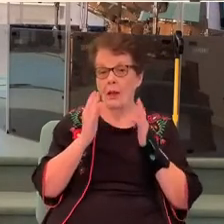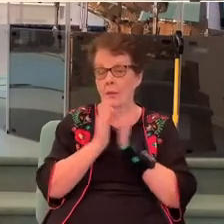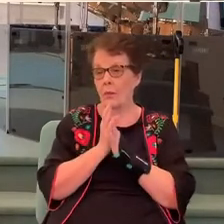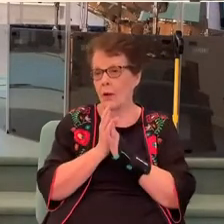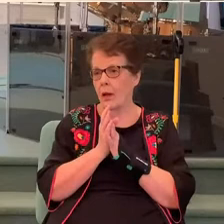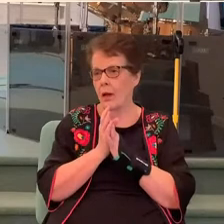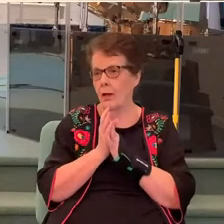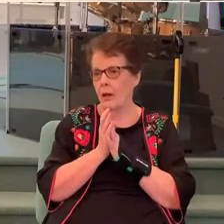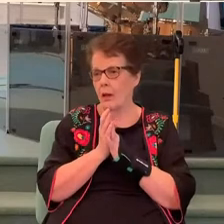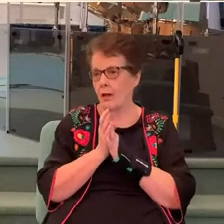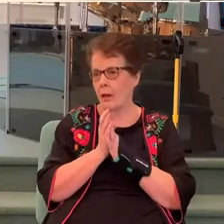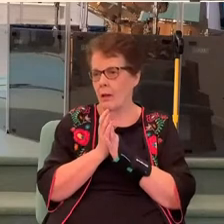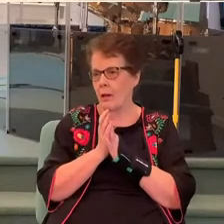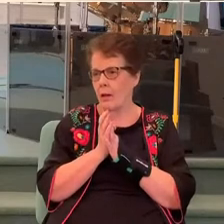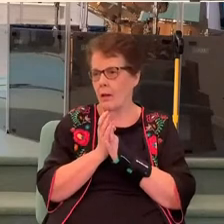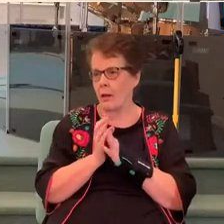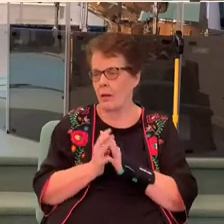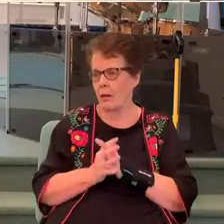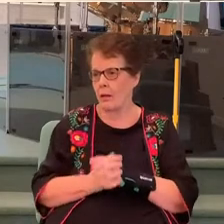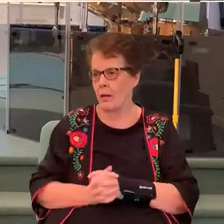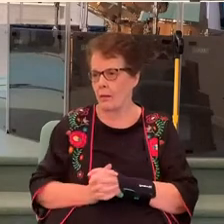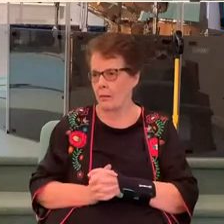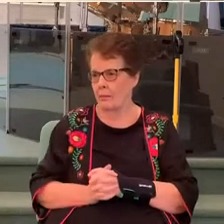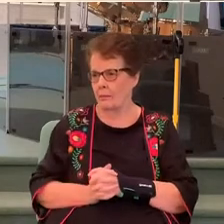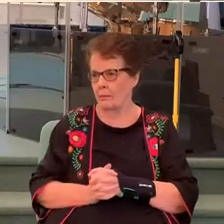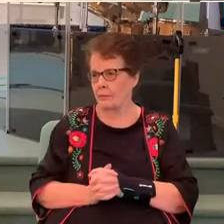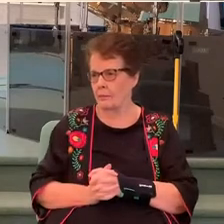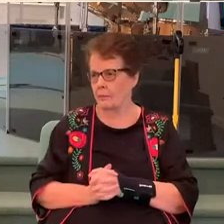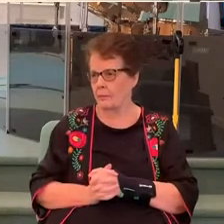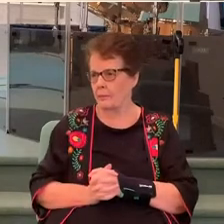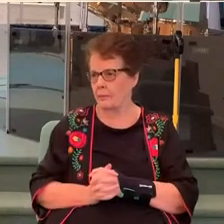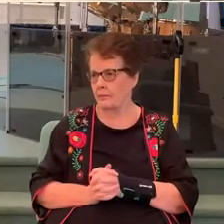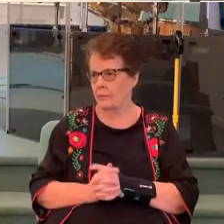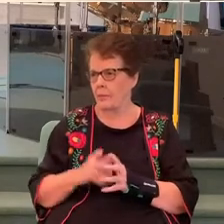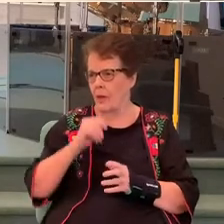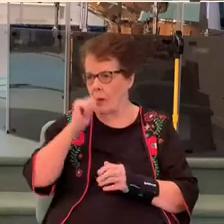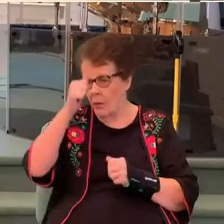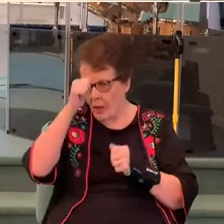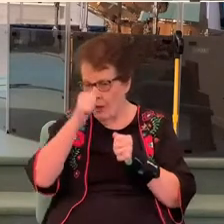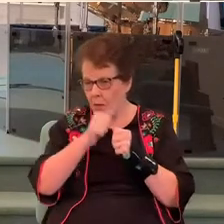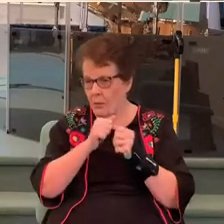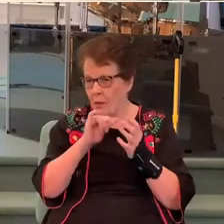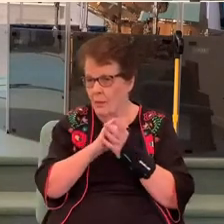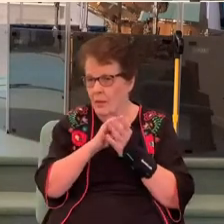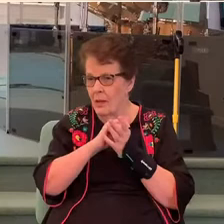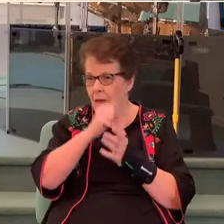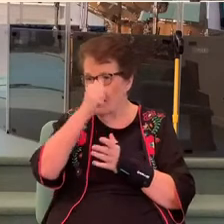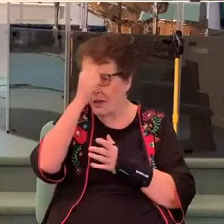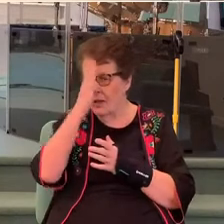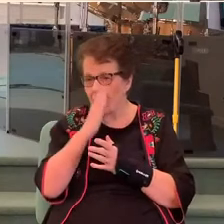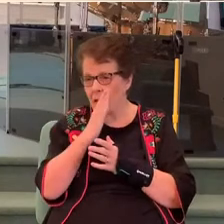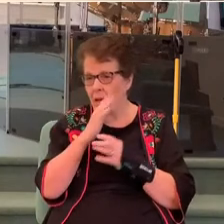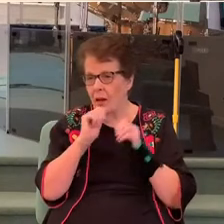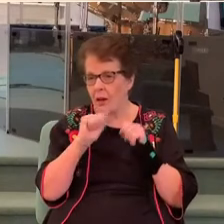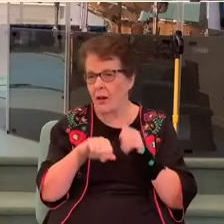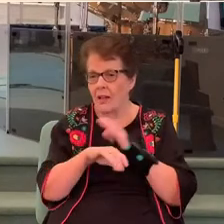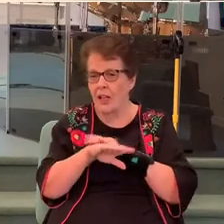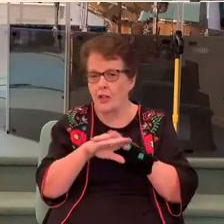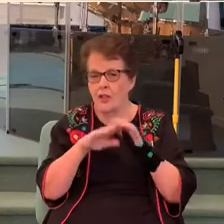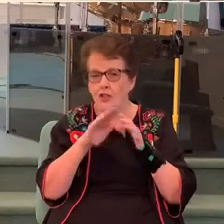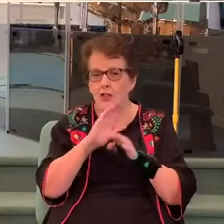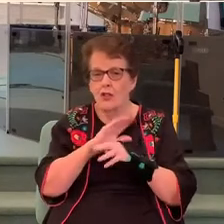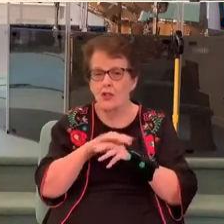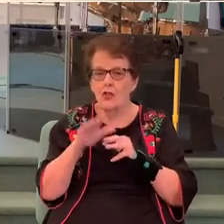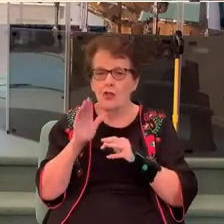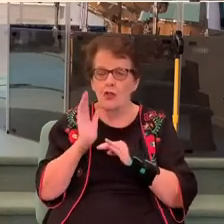Maybe we don't have the right motivation in prayer. We're not remembering that God can soothe our troubled souls. He can